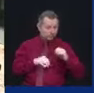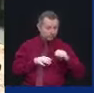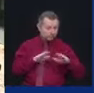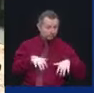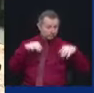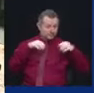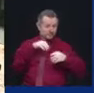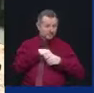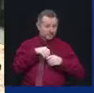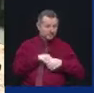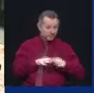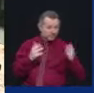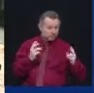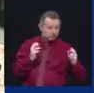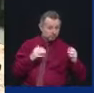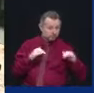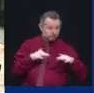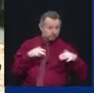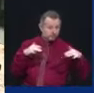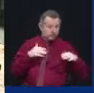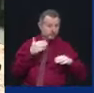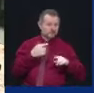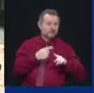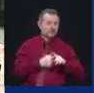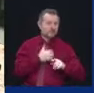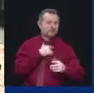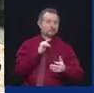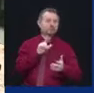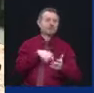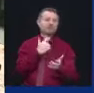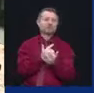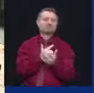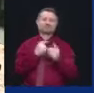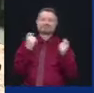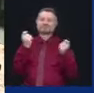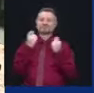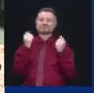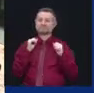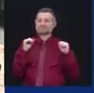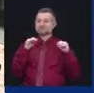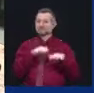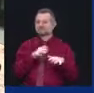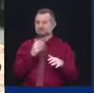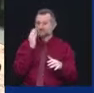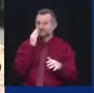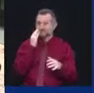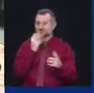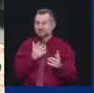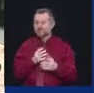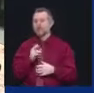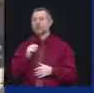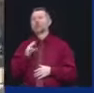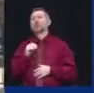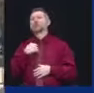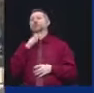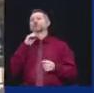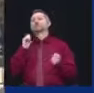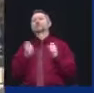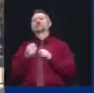stadiums, so in a month, when there is that graduation, there might be more guests than are allowed at the moment? We changed the indoor